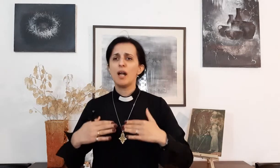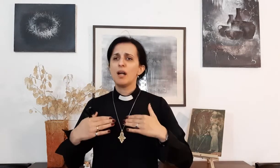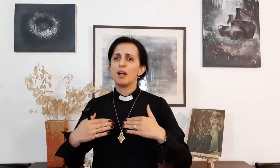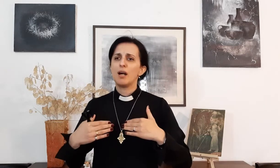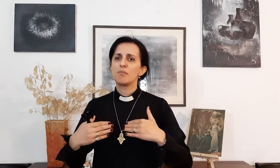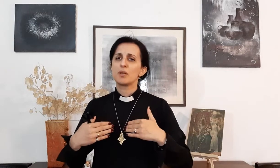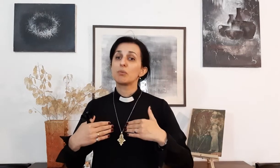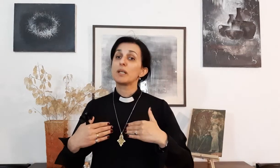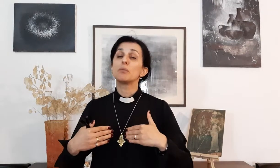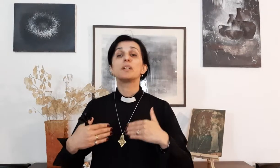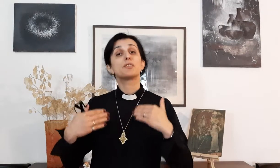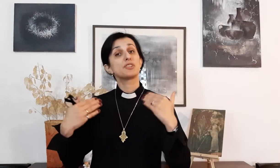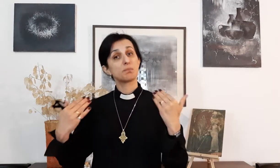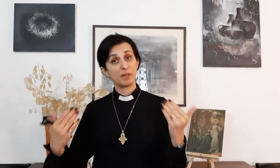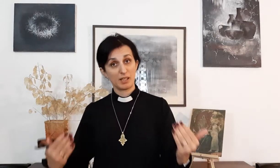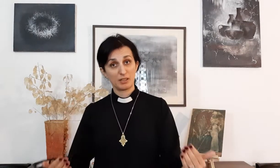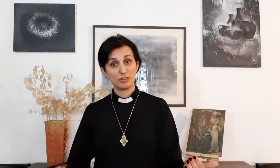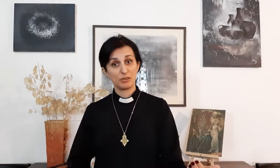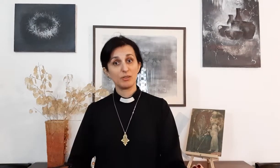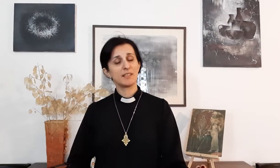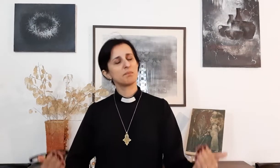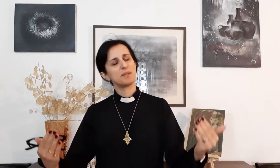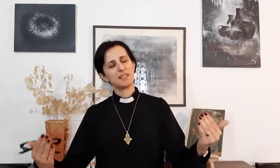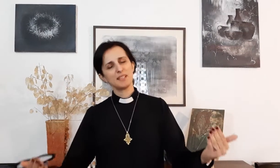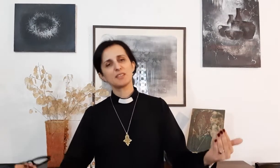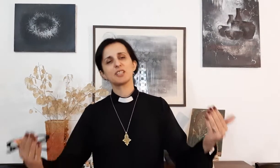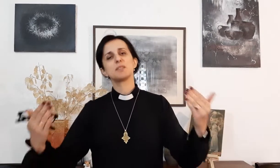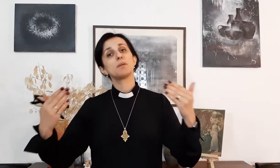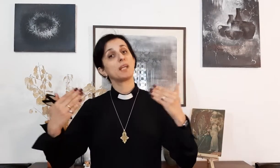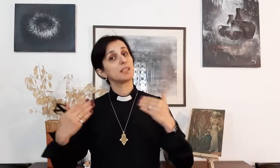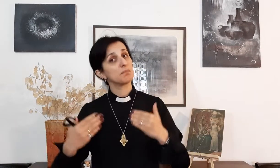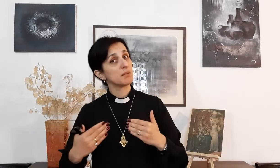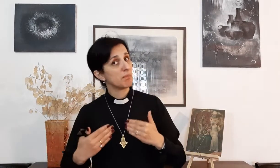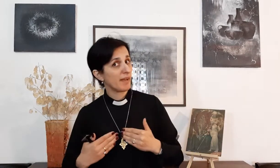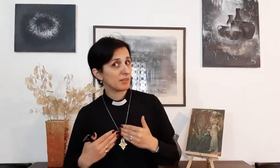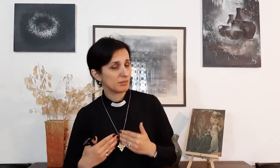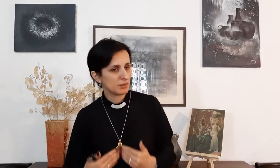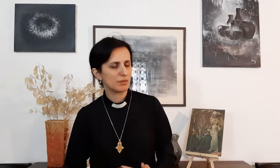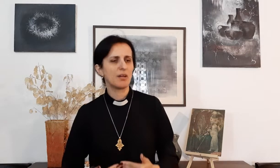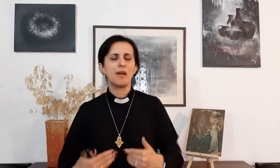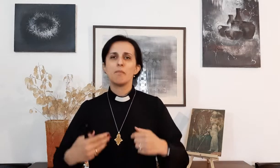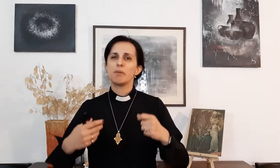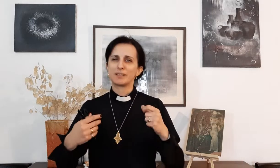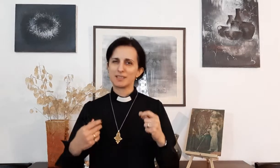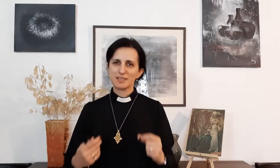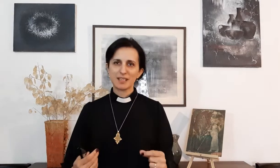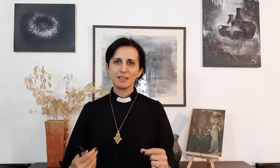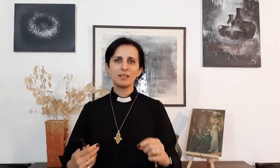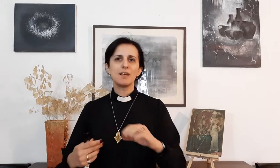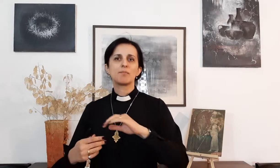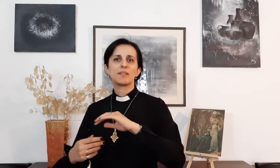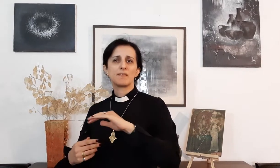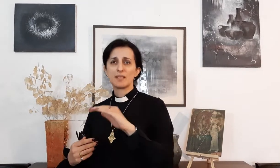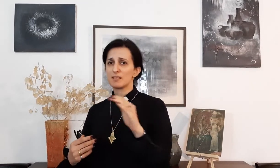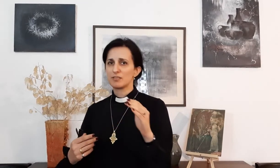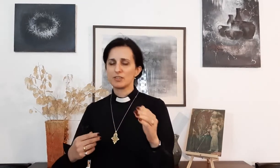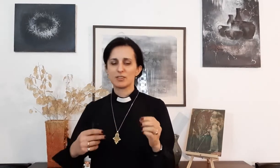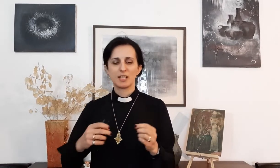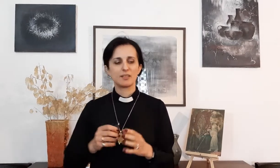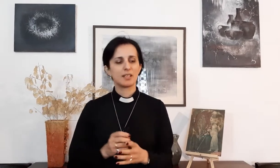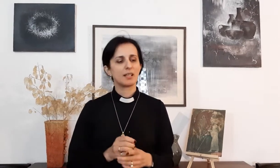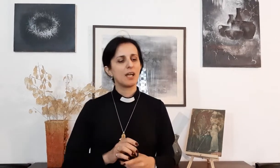follow. We respect you and please respect me back too. But still, in